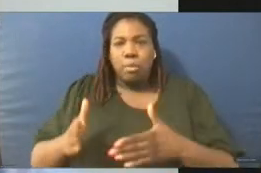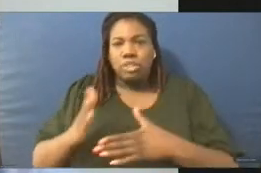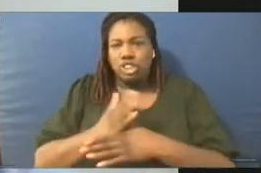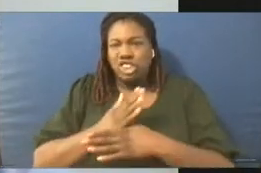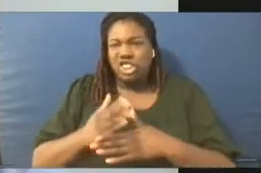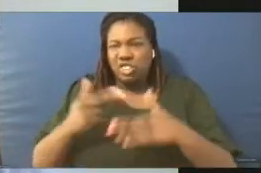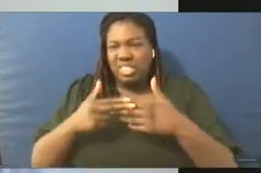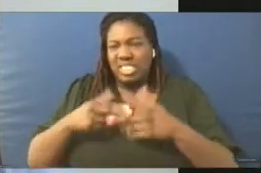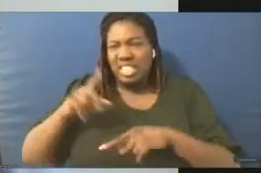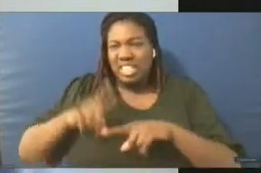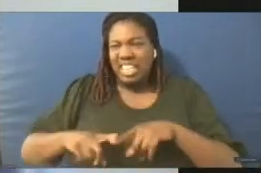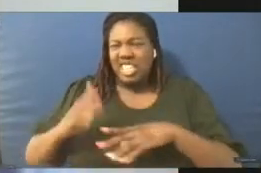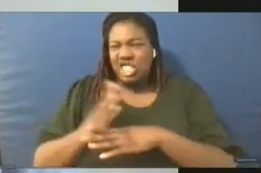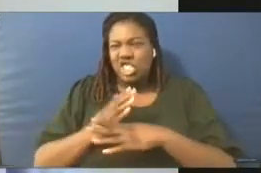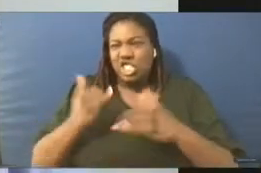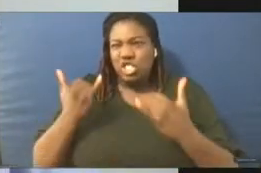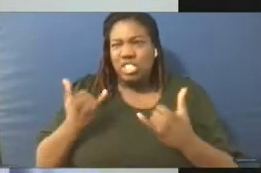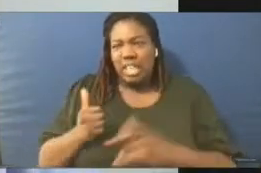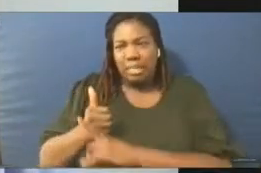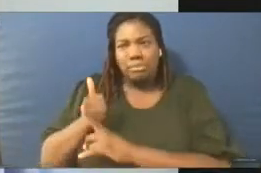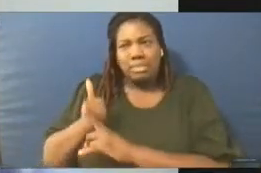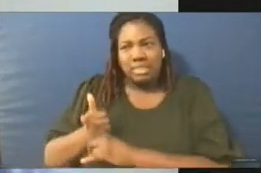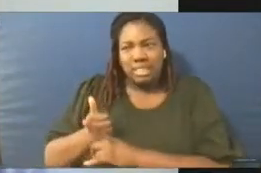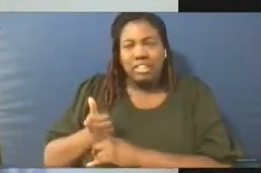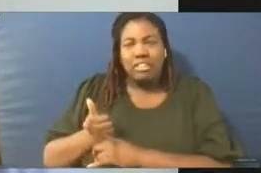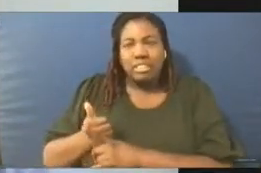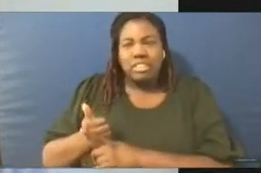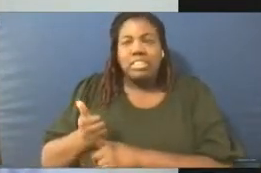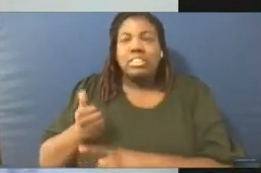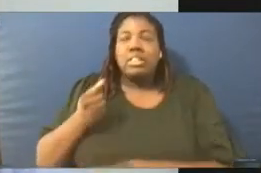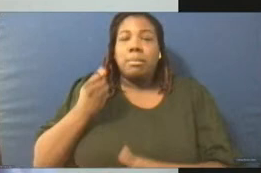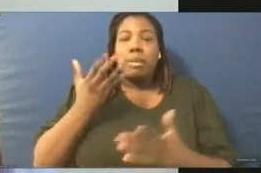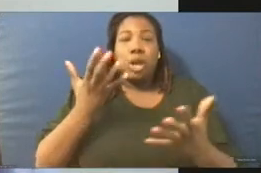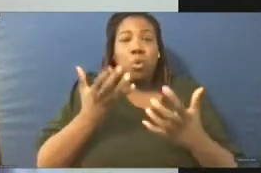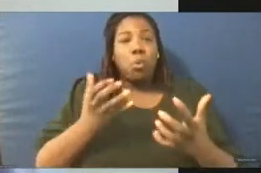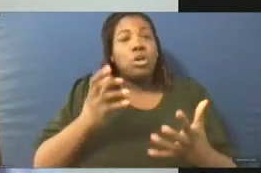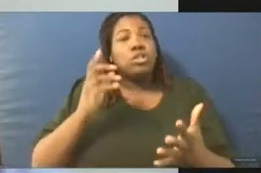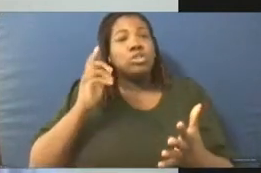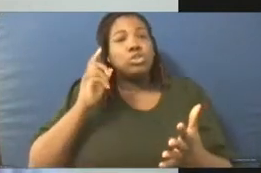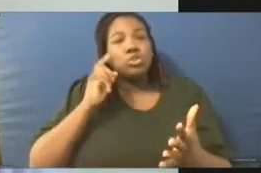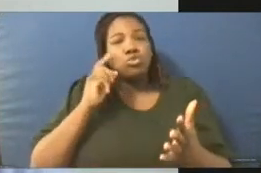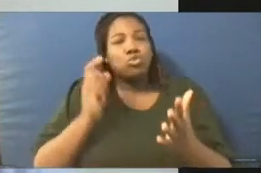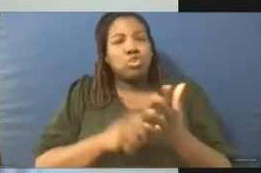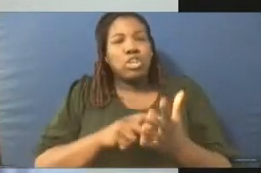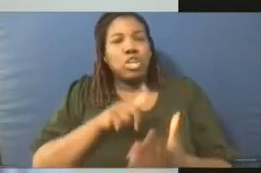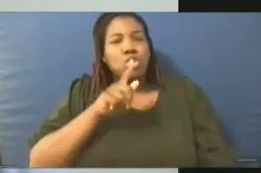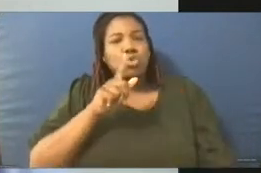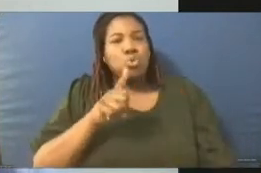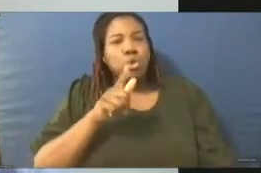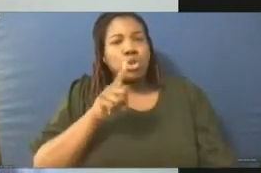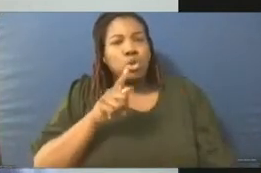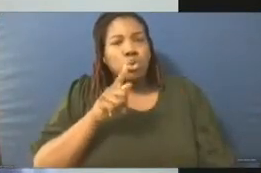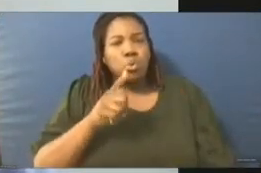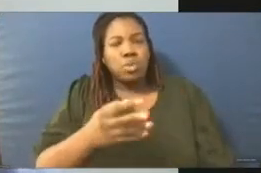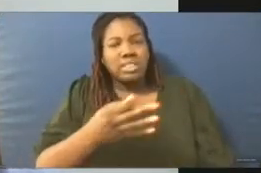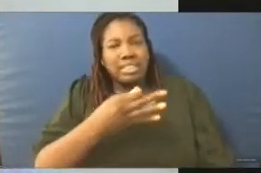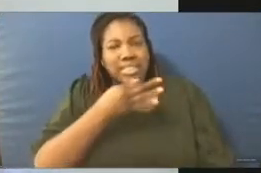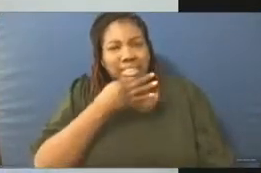position to share it, but I wanted to acknowledge more than 21 subject matter